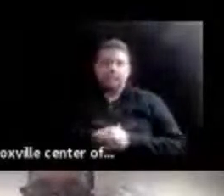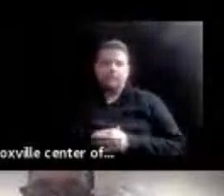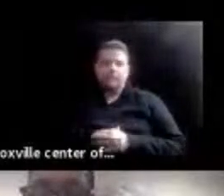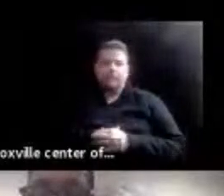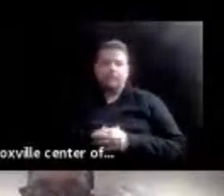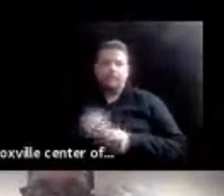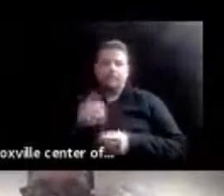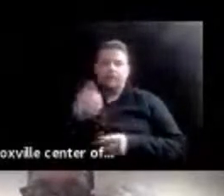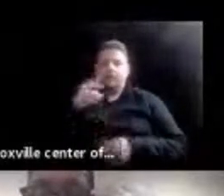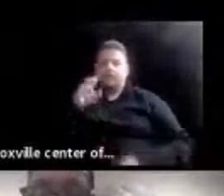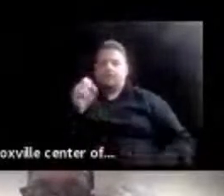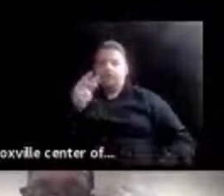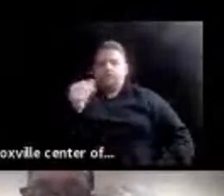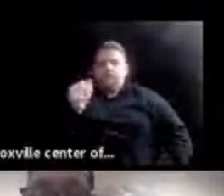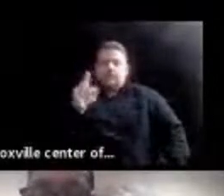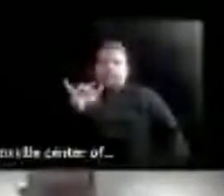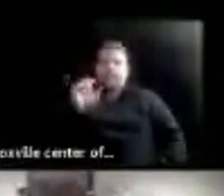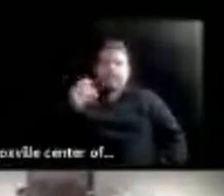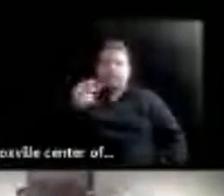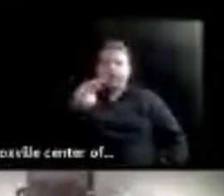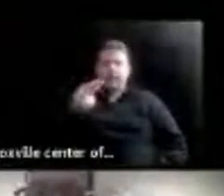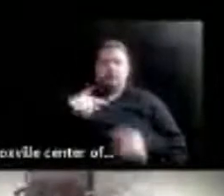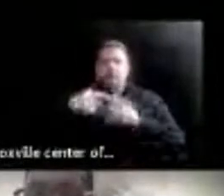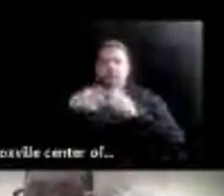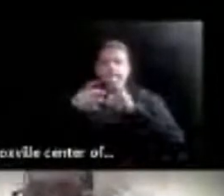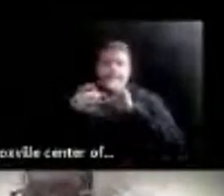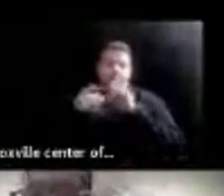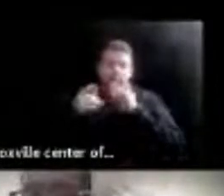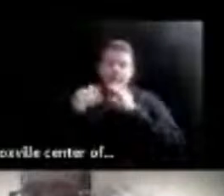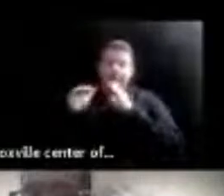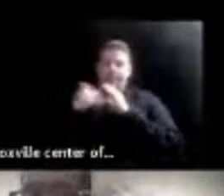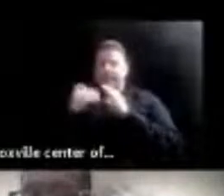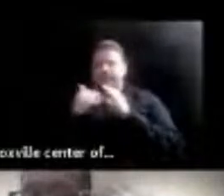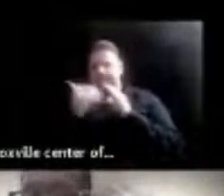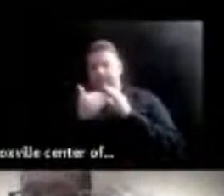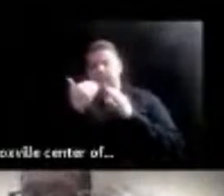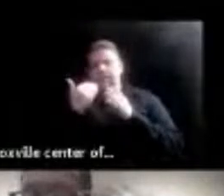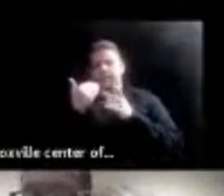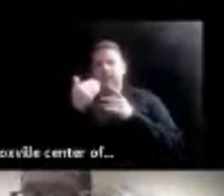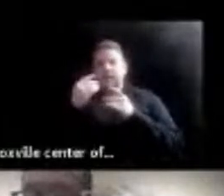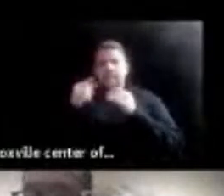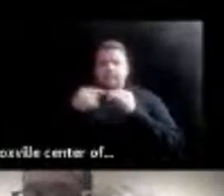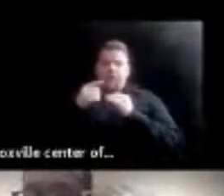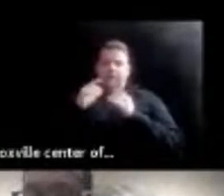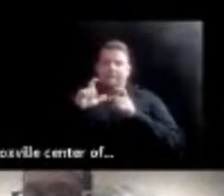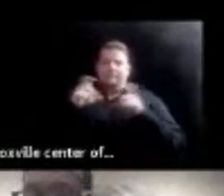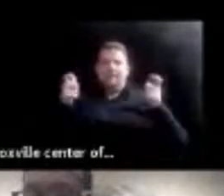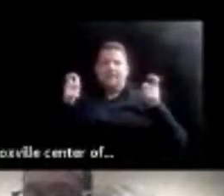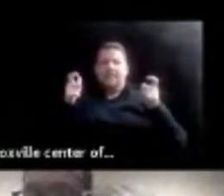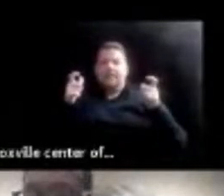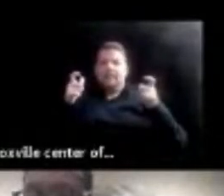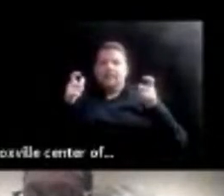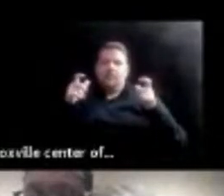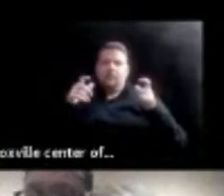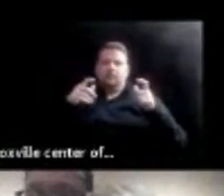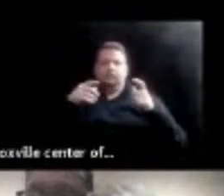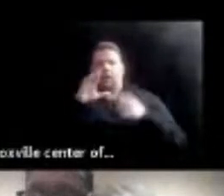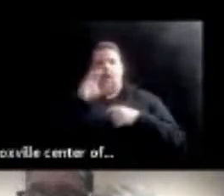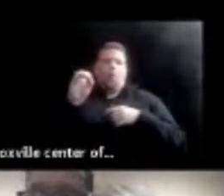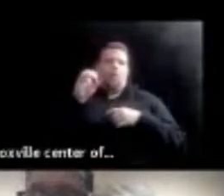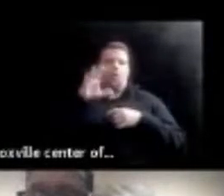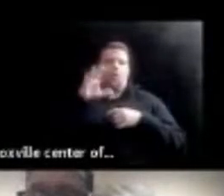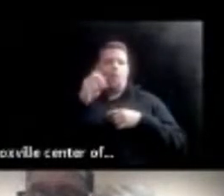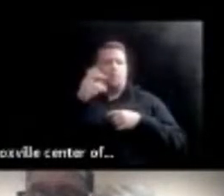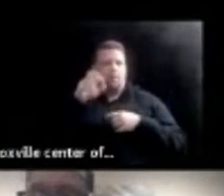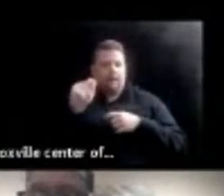So Dr. Shamia, we've had comments in emails about big box stores versus small businesses